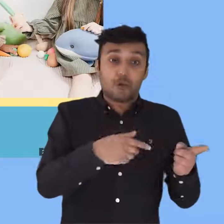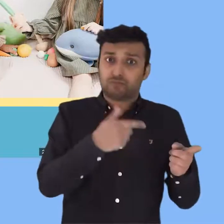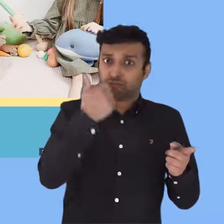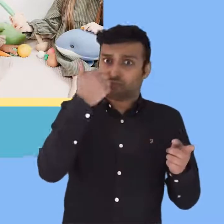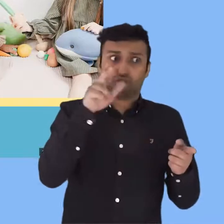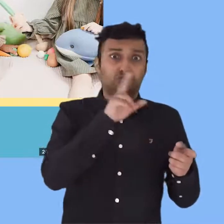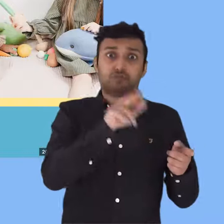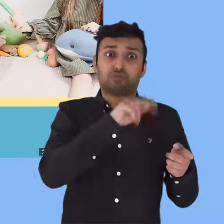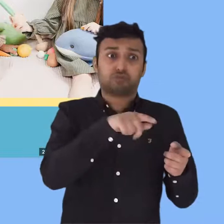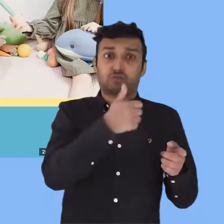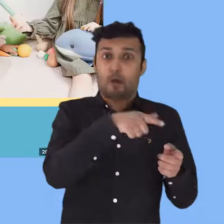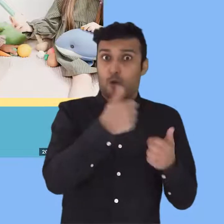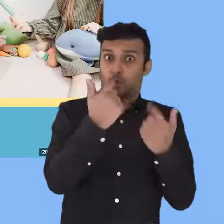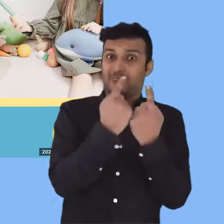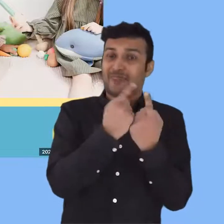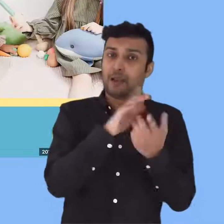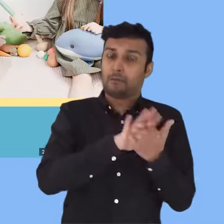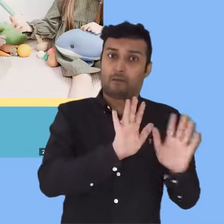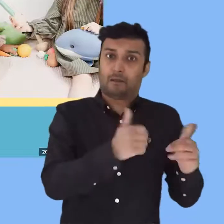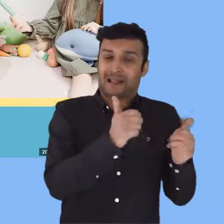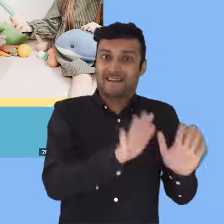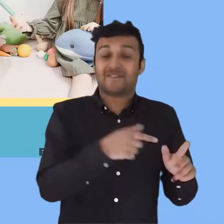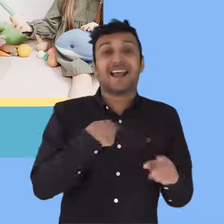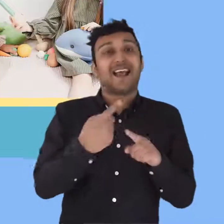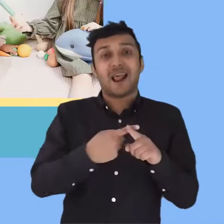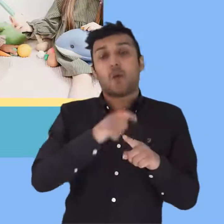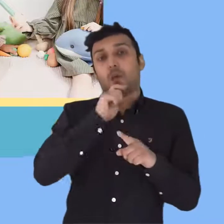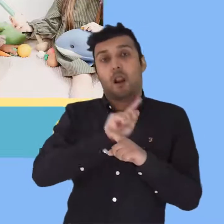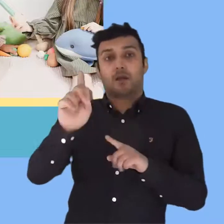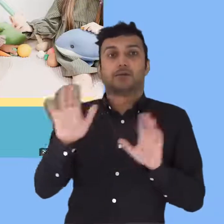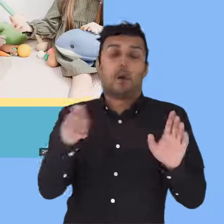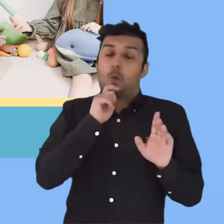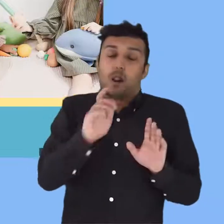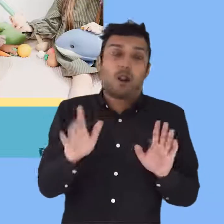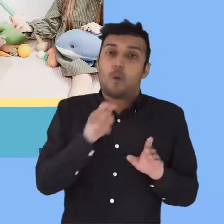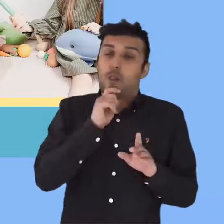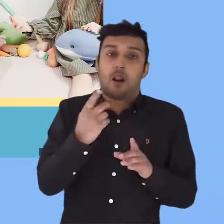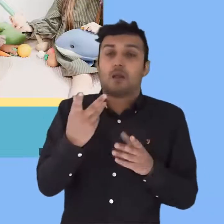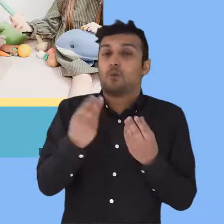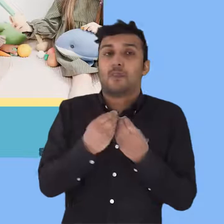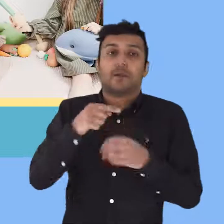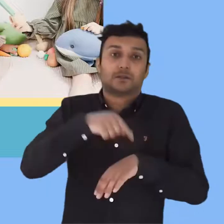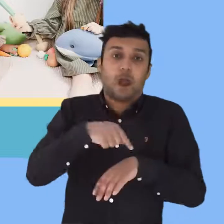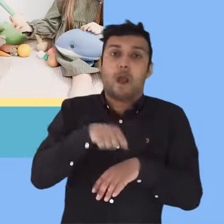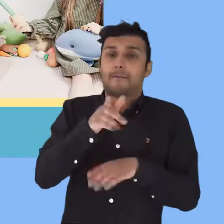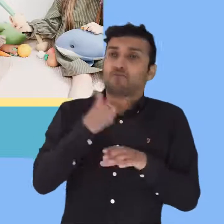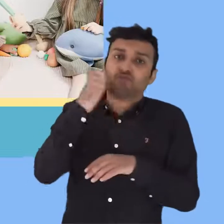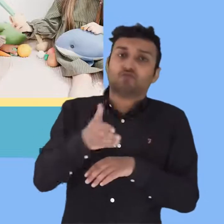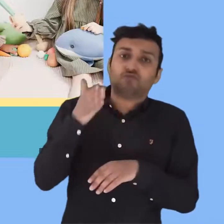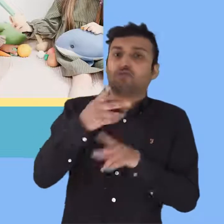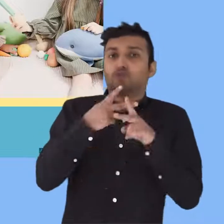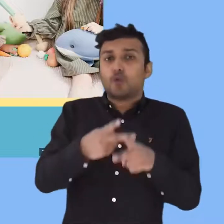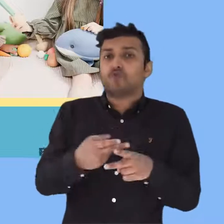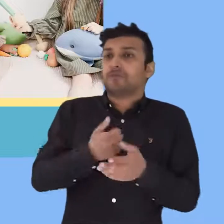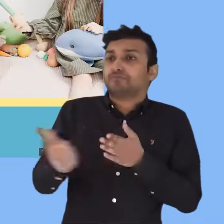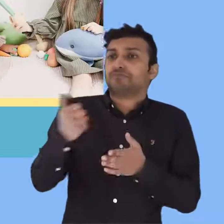language. That's a good thing, and English will come later. That will come with time and with exposure. So